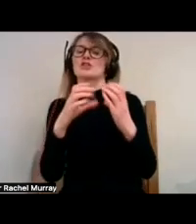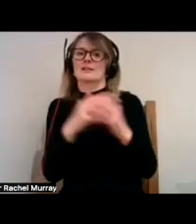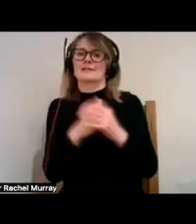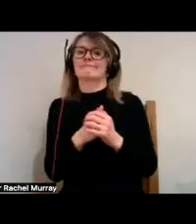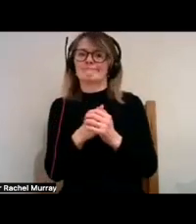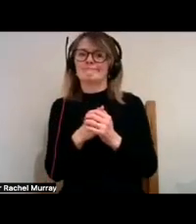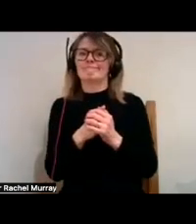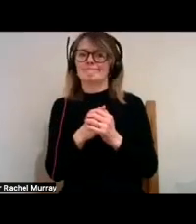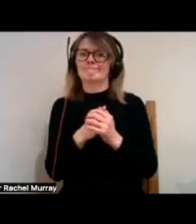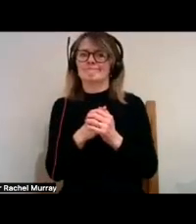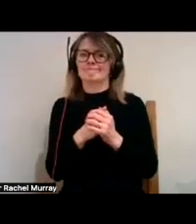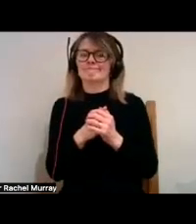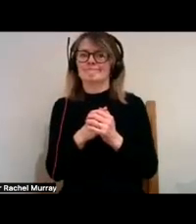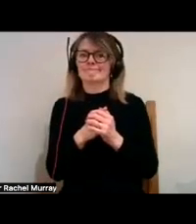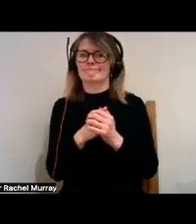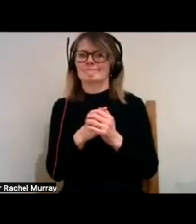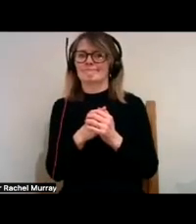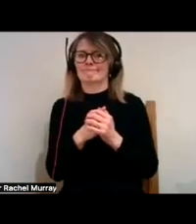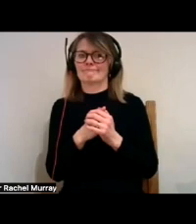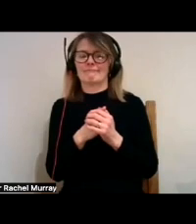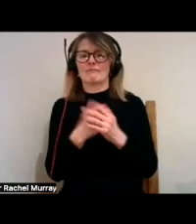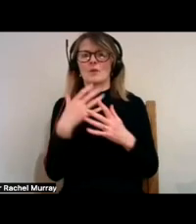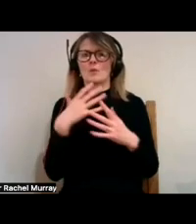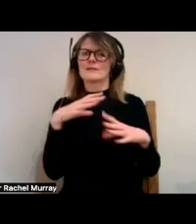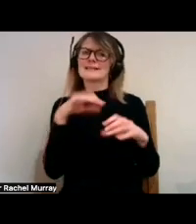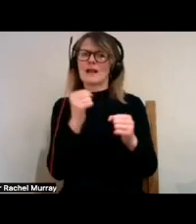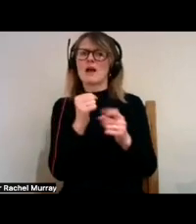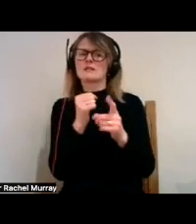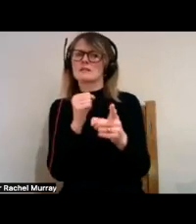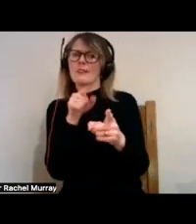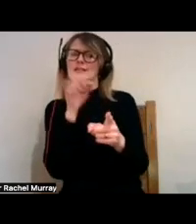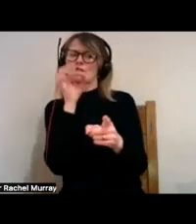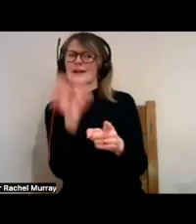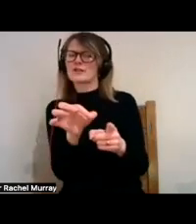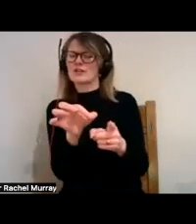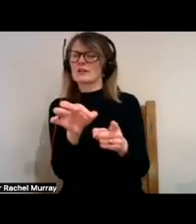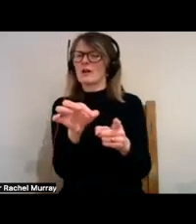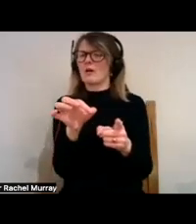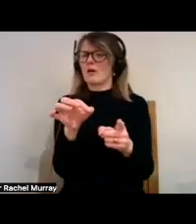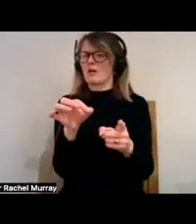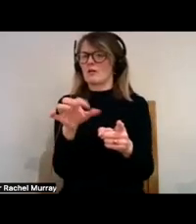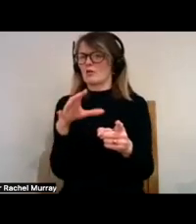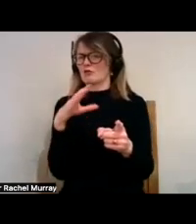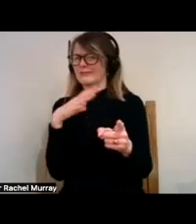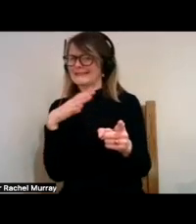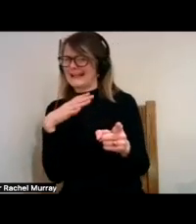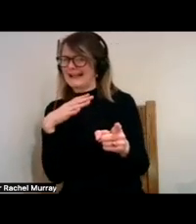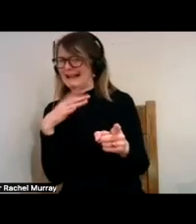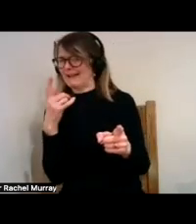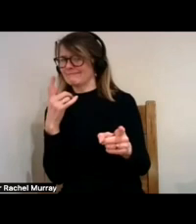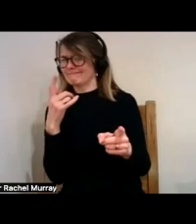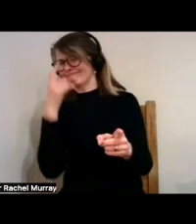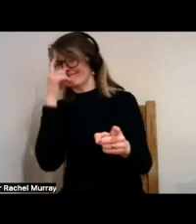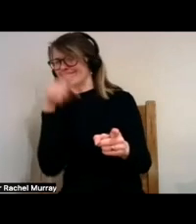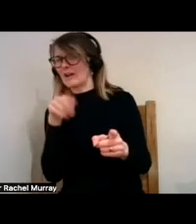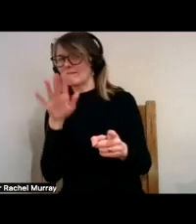So I want to just start with this question, and I guess it's already been hinted at by Anderson, just